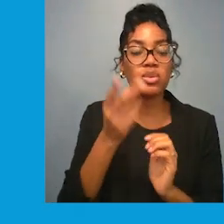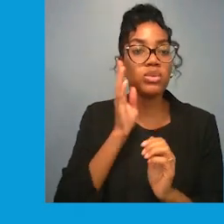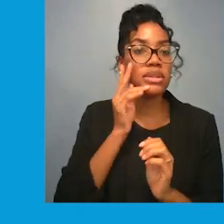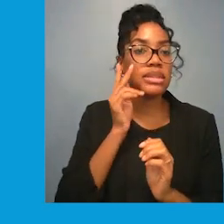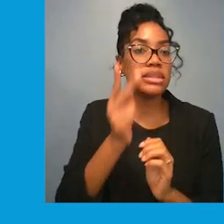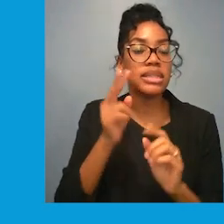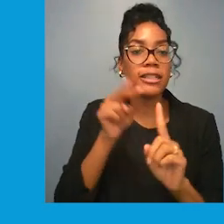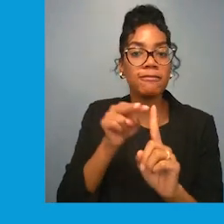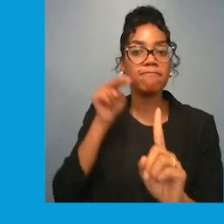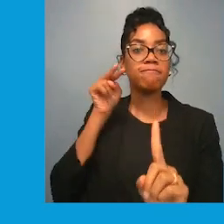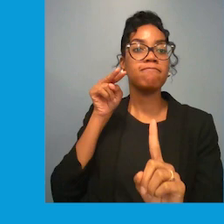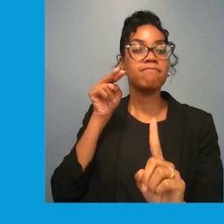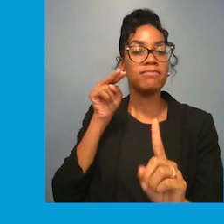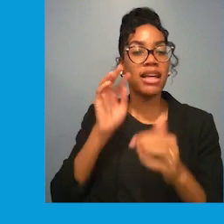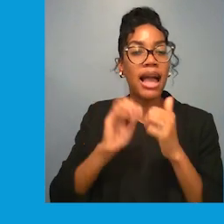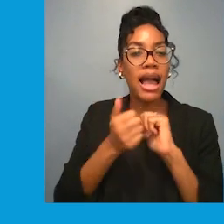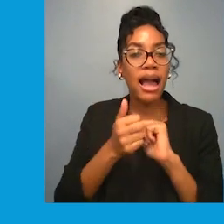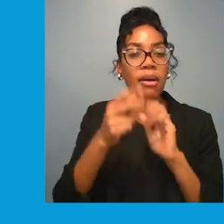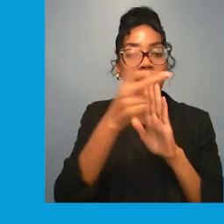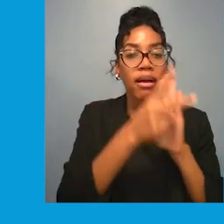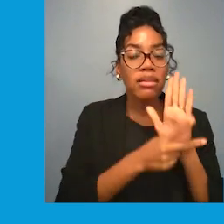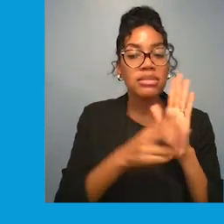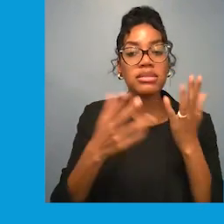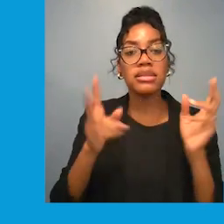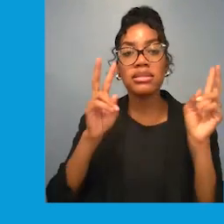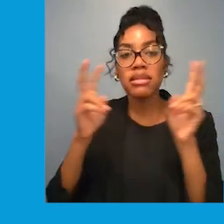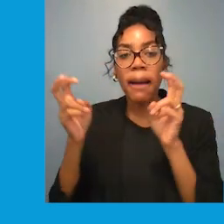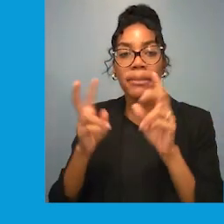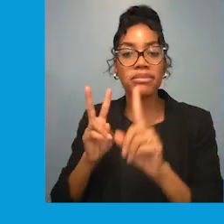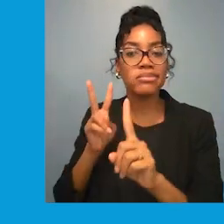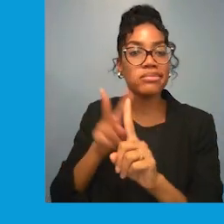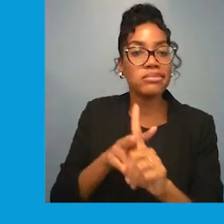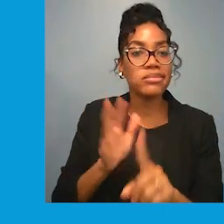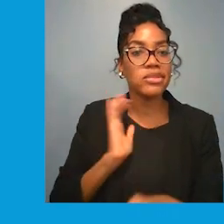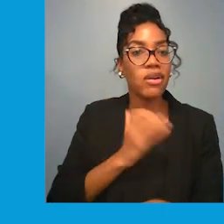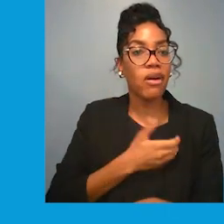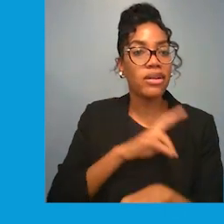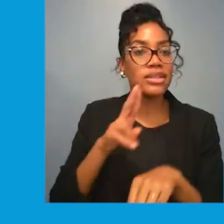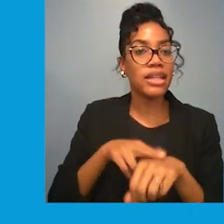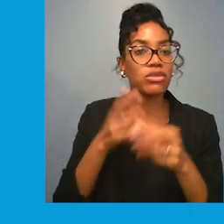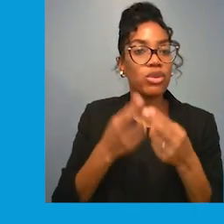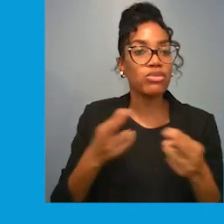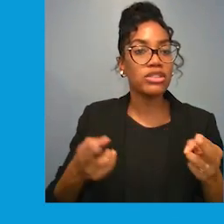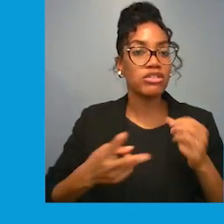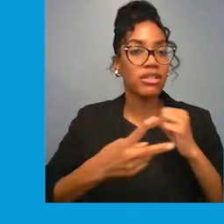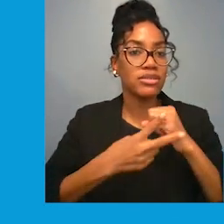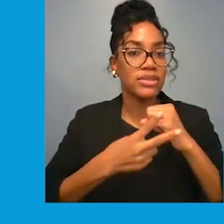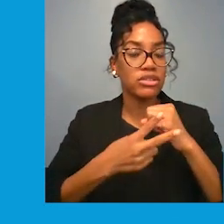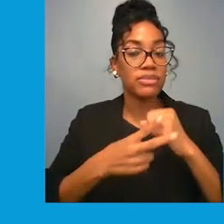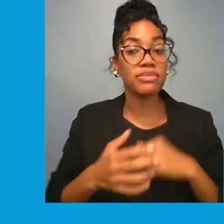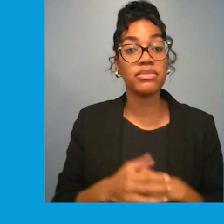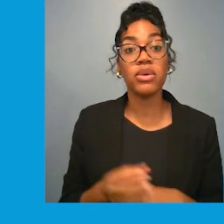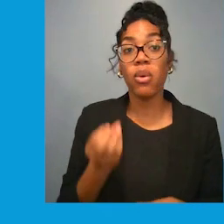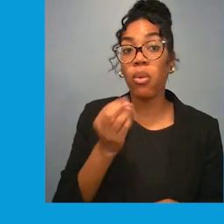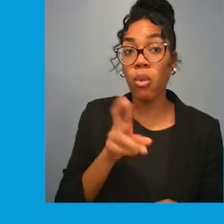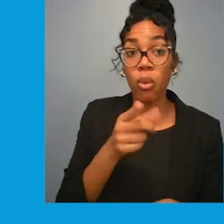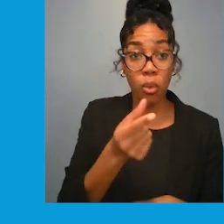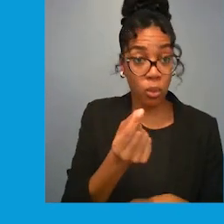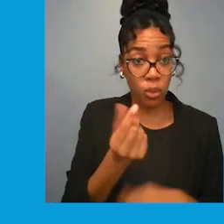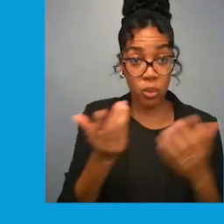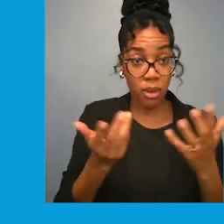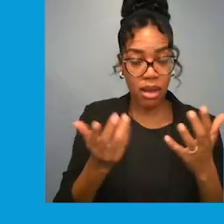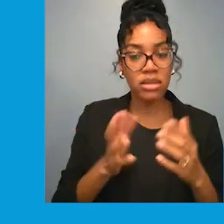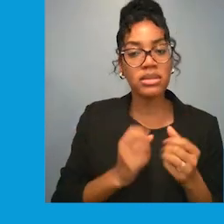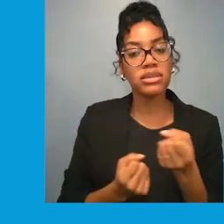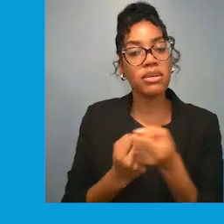and topics get made and used in the conservation of our natural resources. Or you could be supporting one of our NOAA leaders